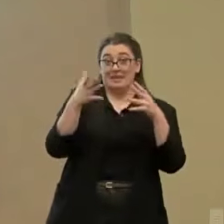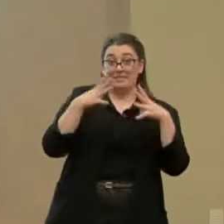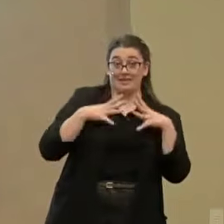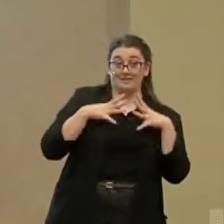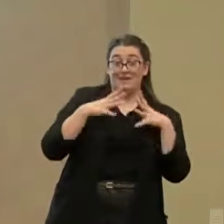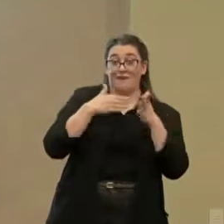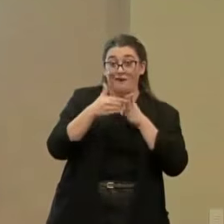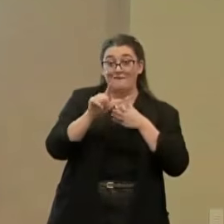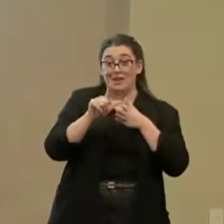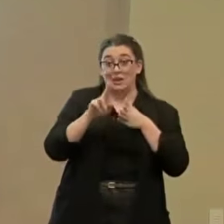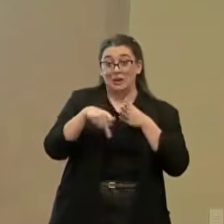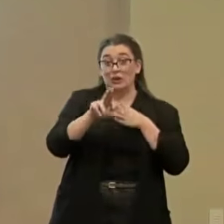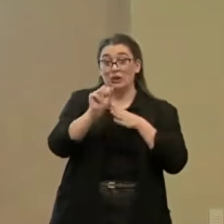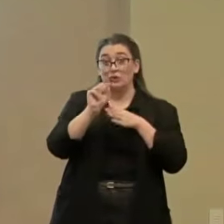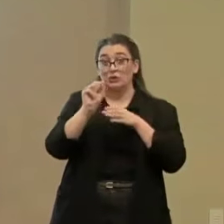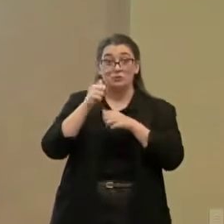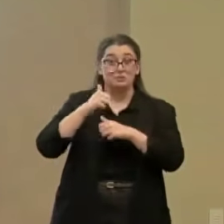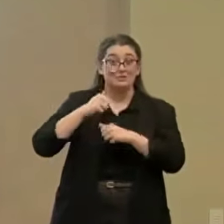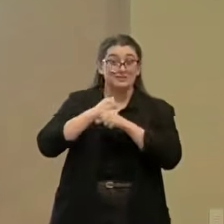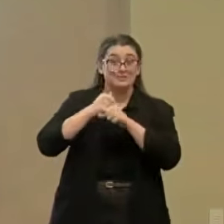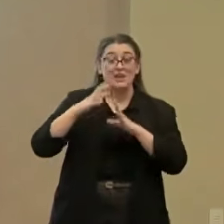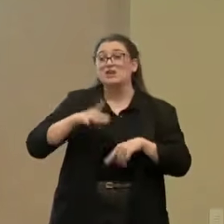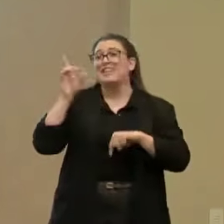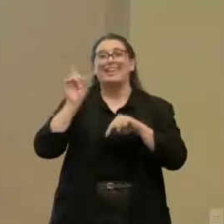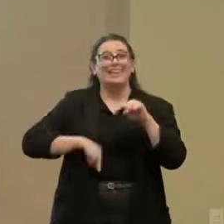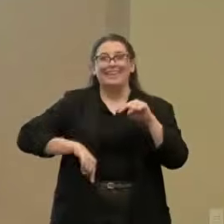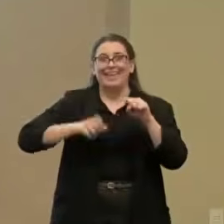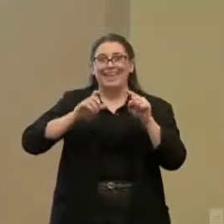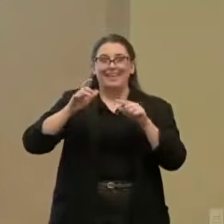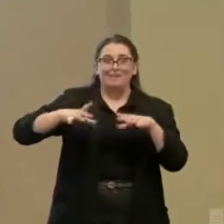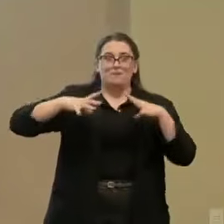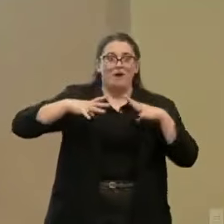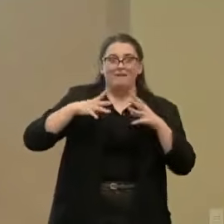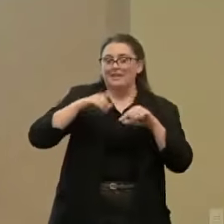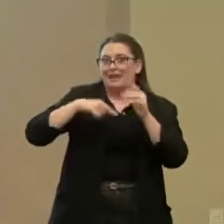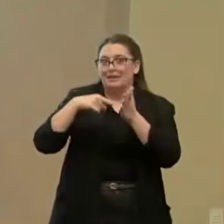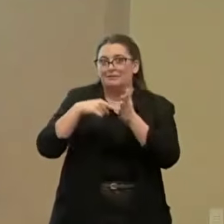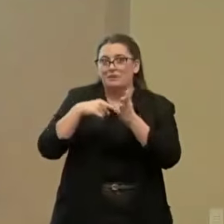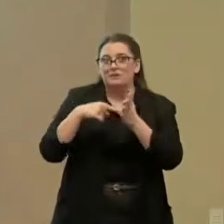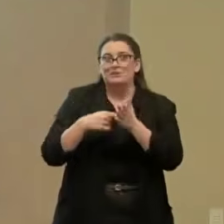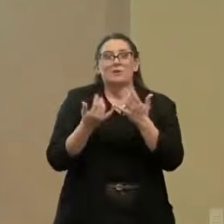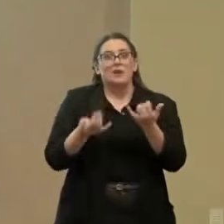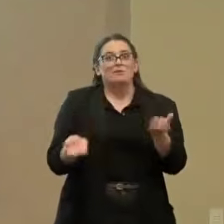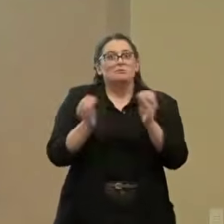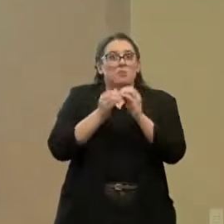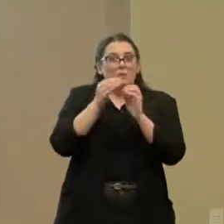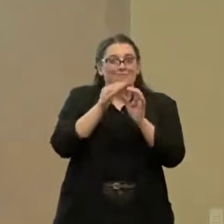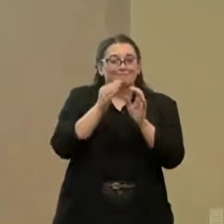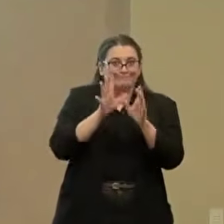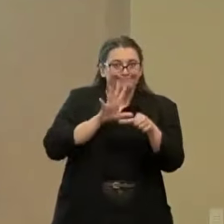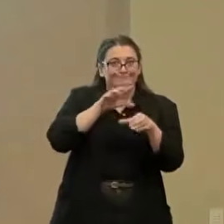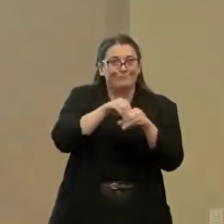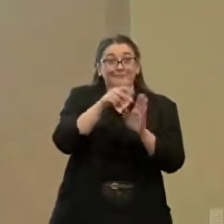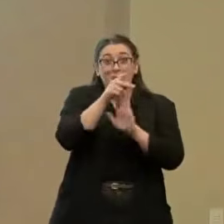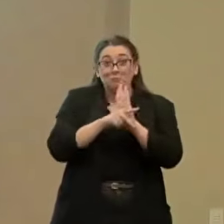we end up having financial burdens and things like that. So I feel like getting involved in policy change